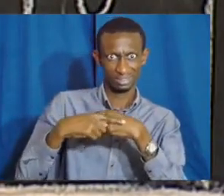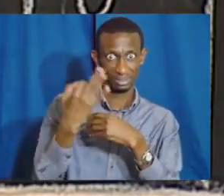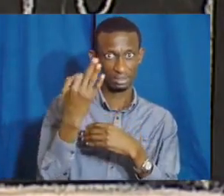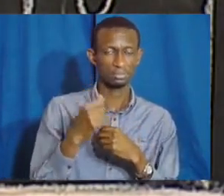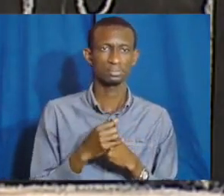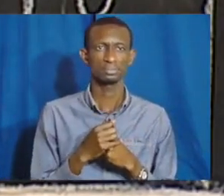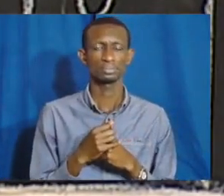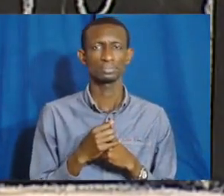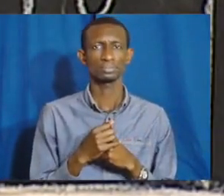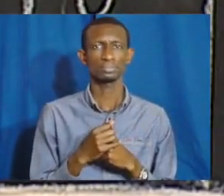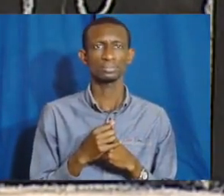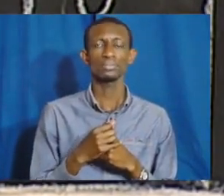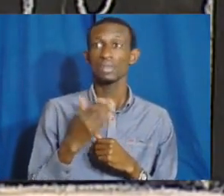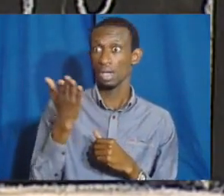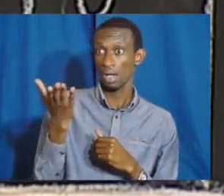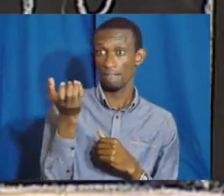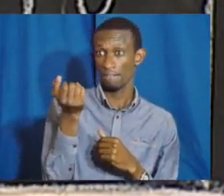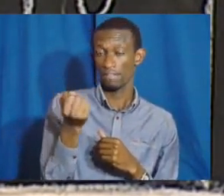3. And we have,